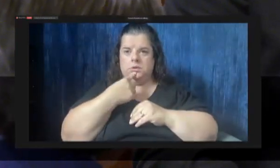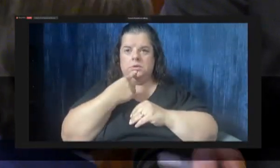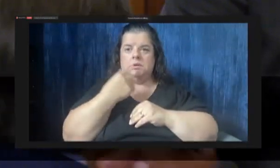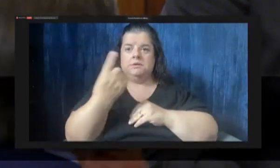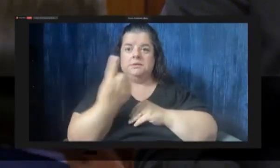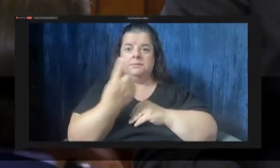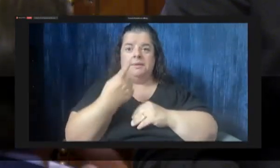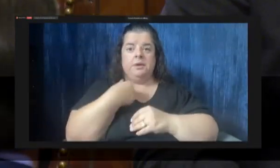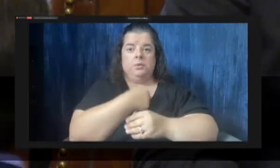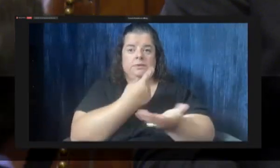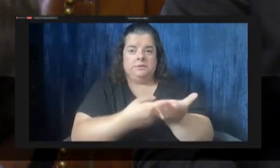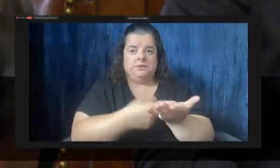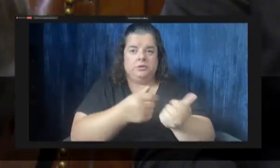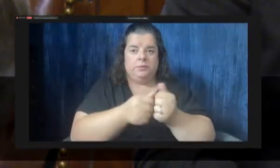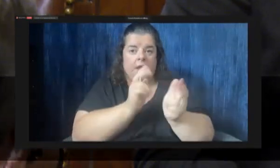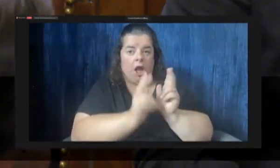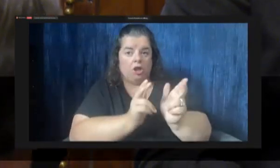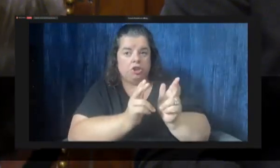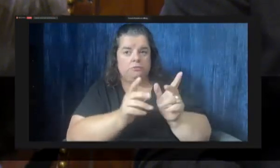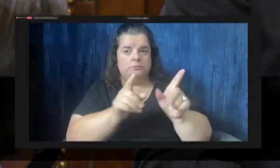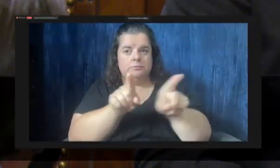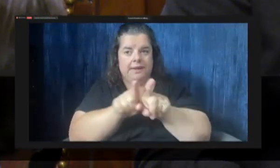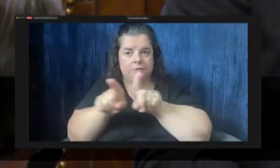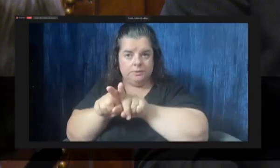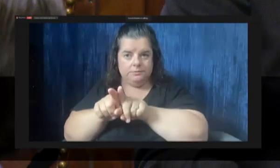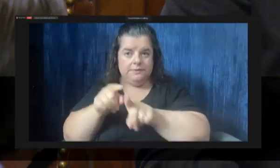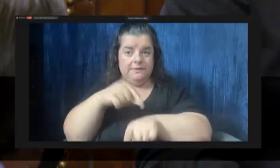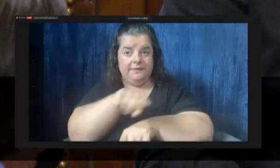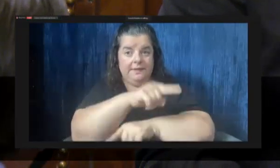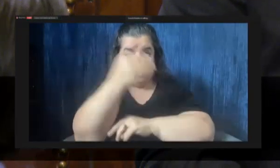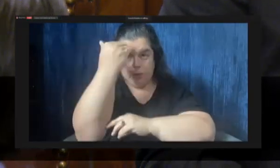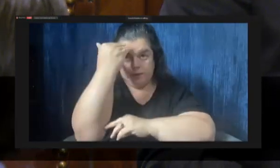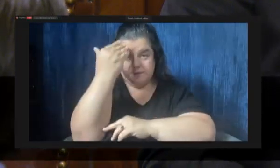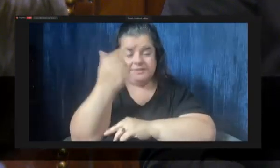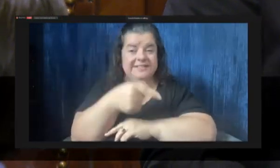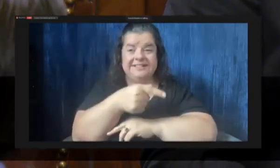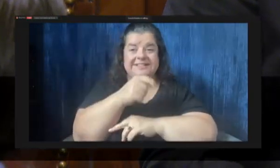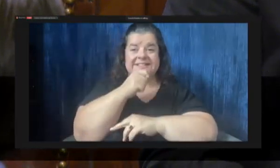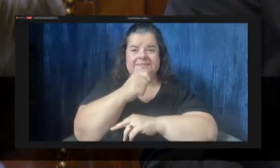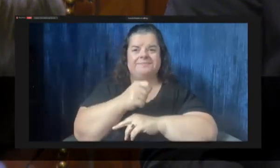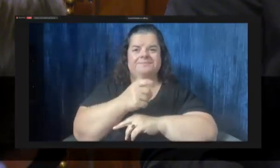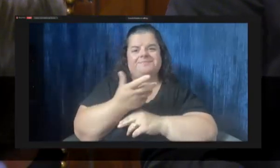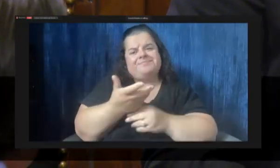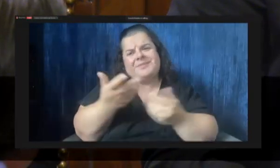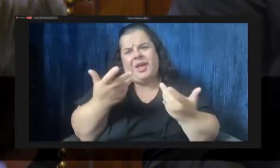with our hunters as well. Absolutely. So they are going to be very aware that this is not, you know, and as they are,